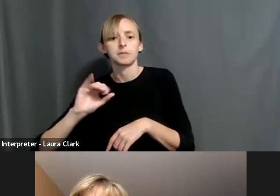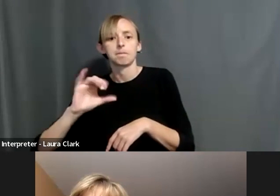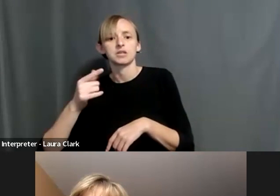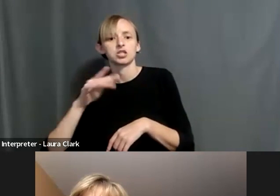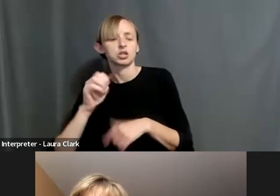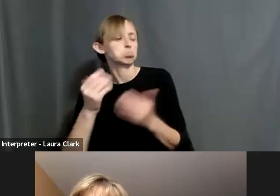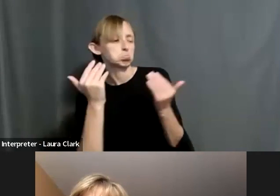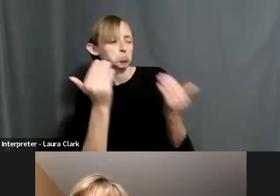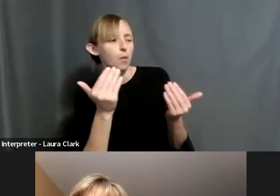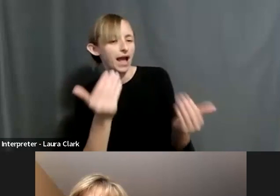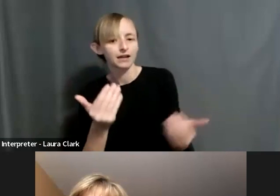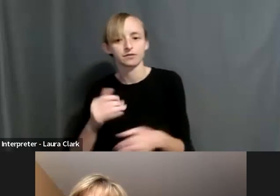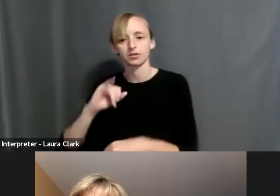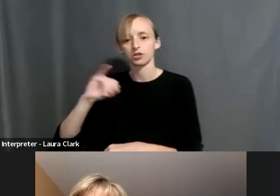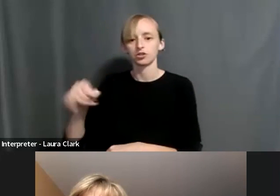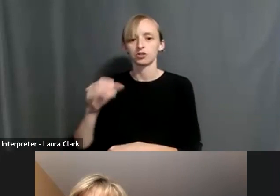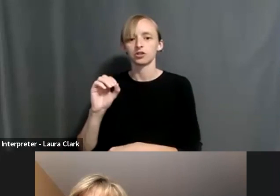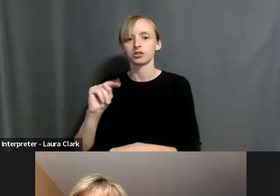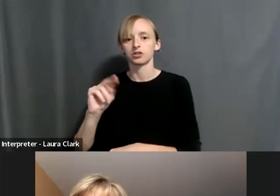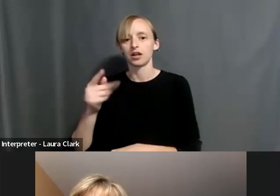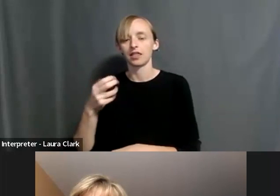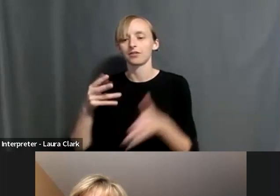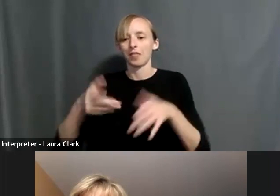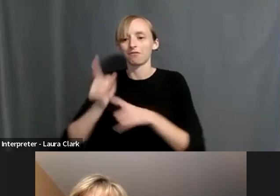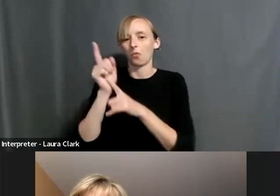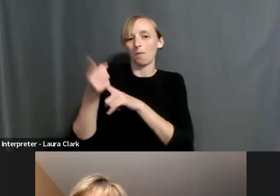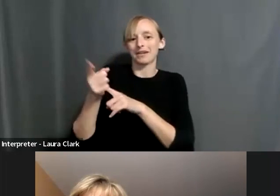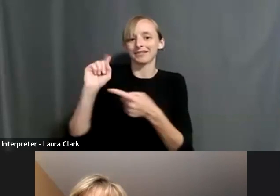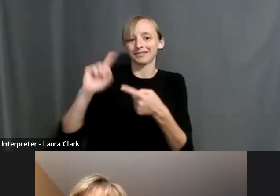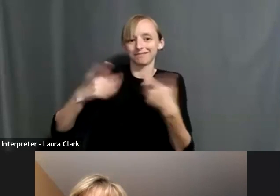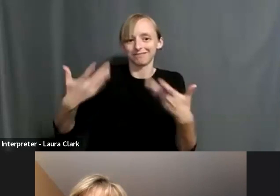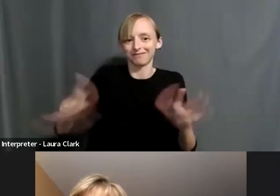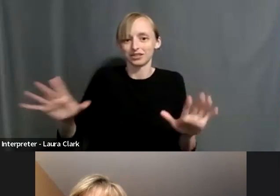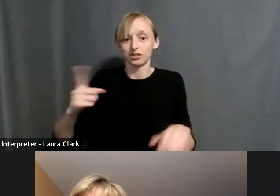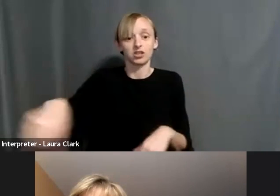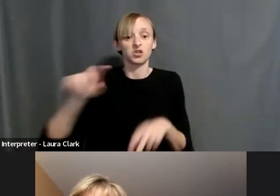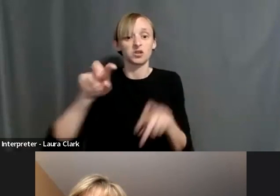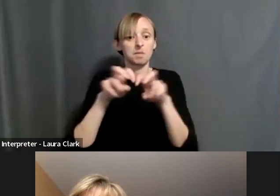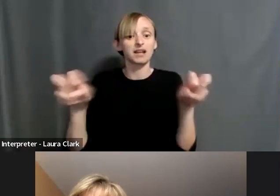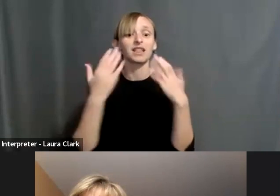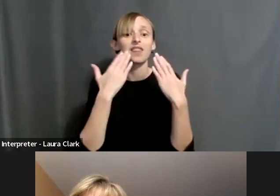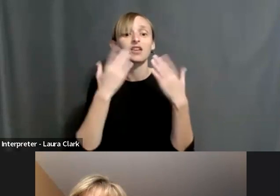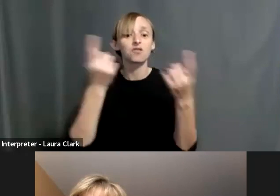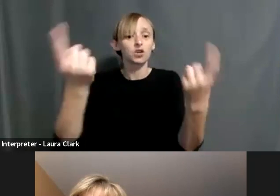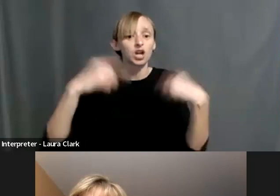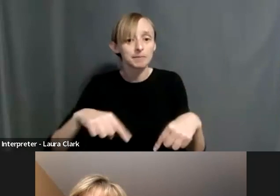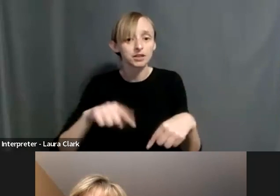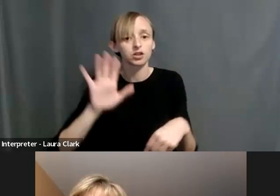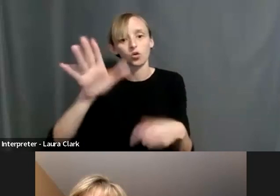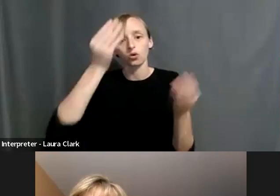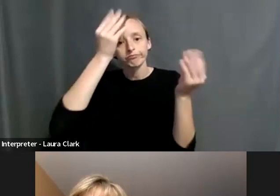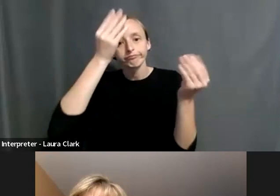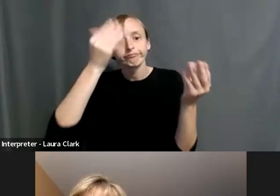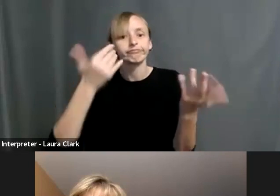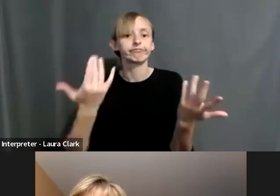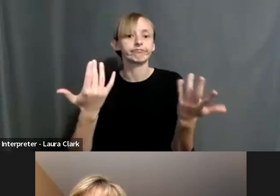Okay, so with our 1 minute left, I just wanted to thank all our panelists for being here and all the knowledge and